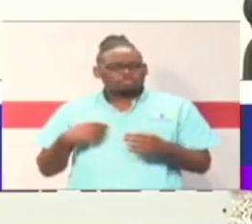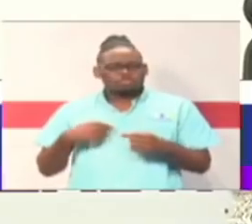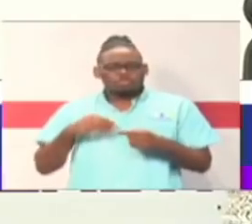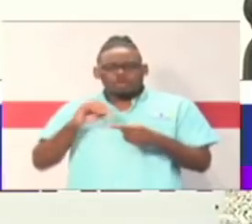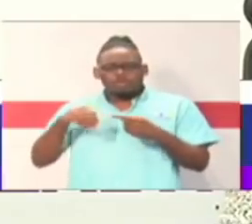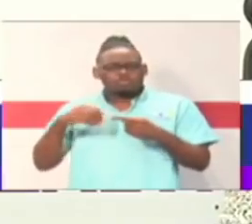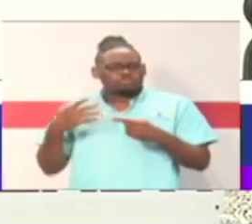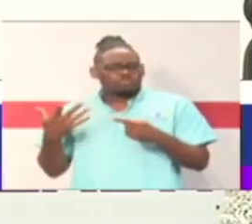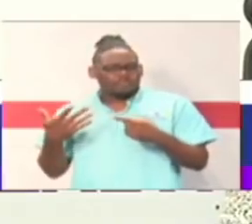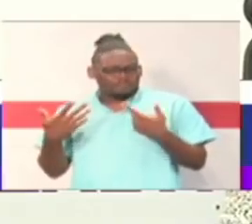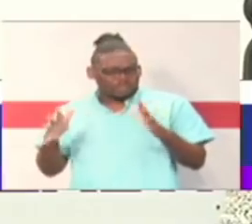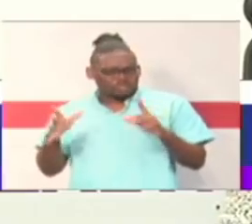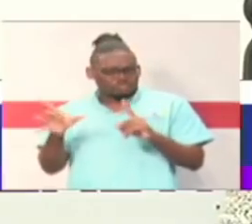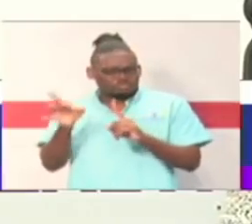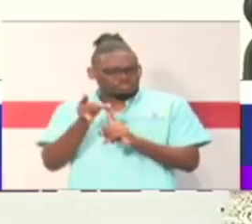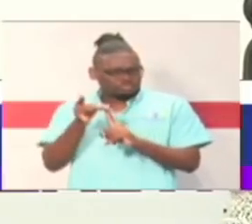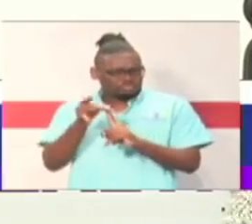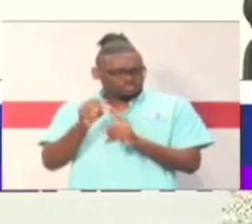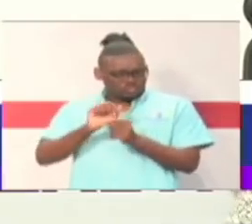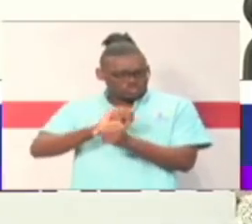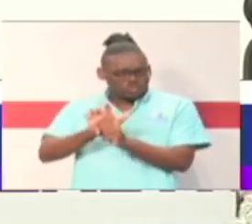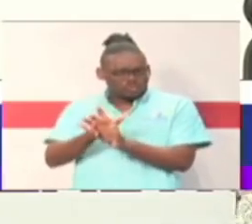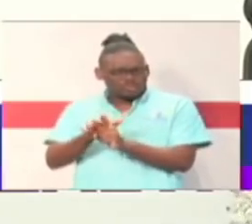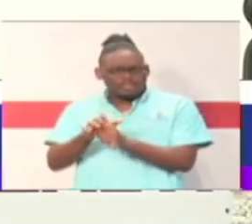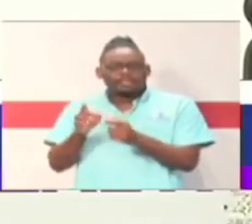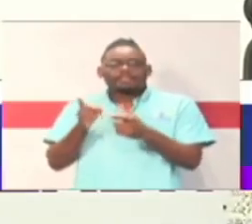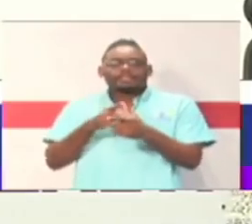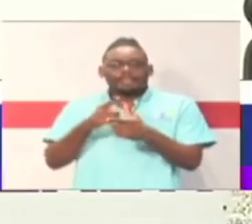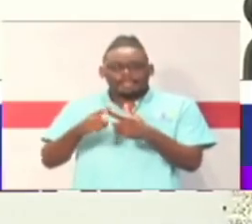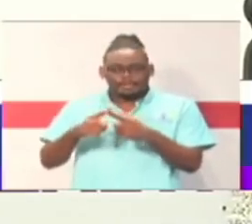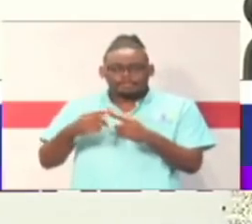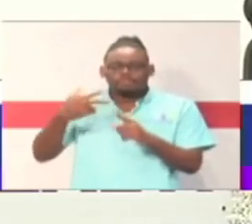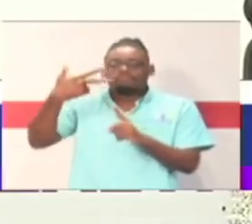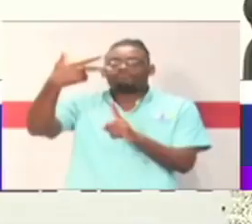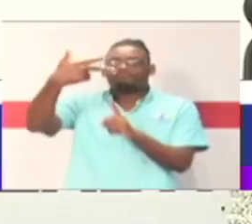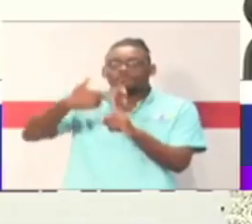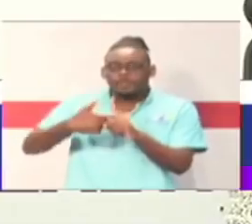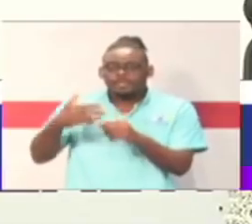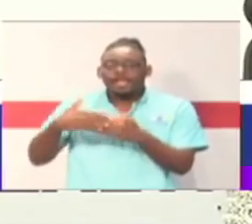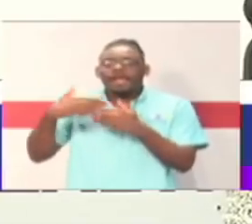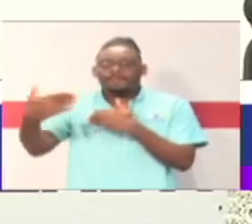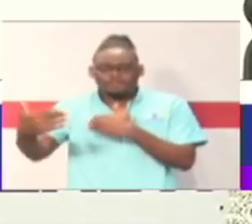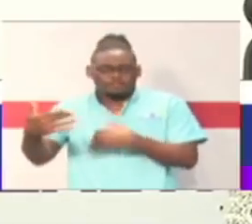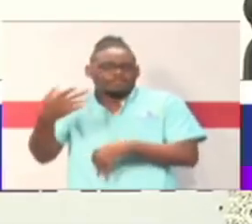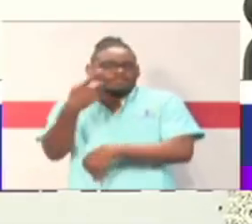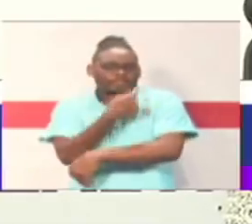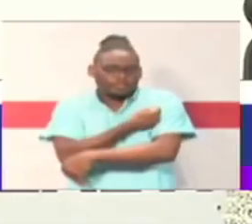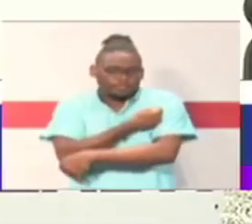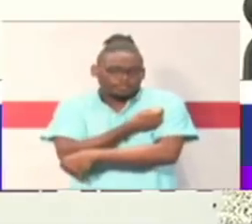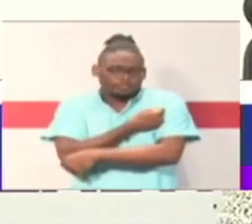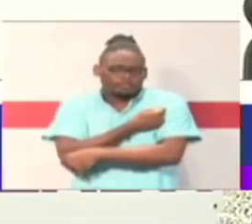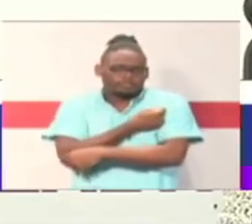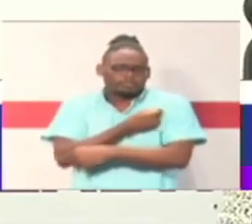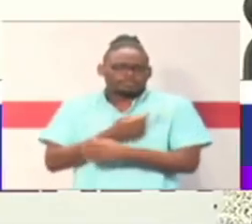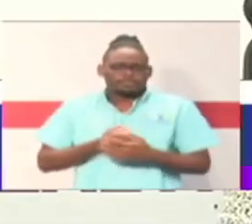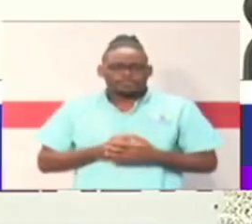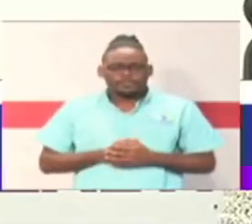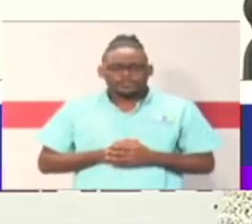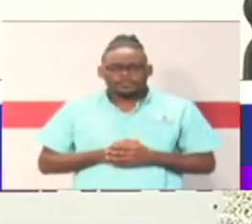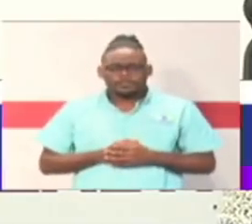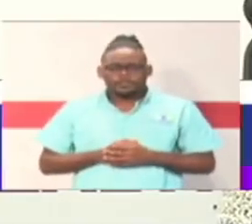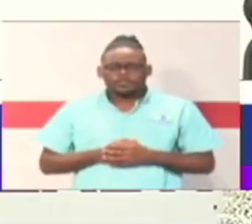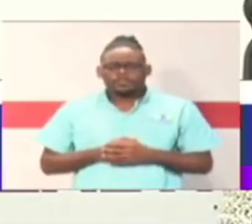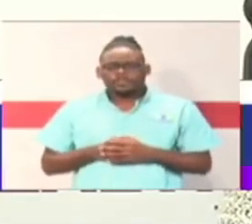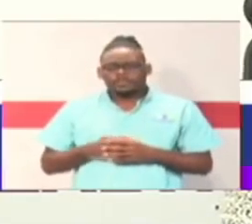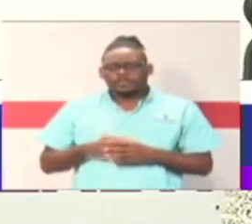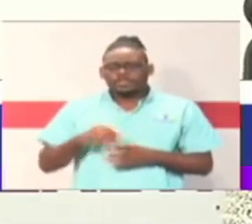have acquired the COVID-19 infection and when they can access the vaccine. And the CMO would have